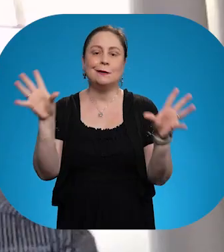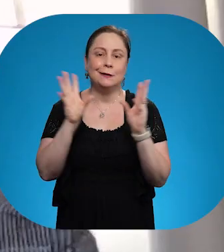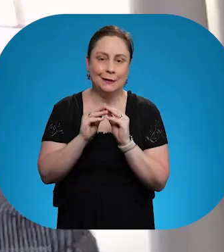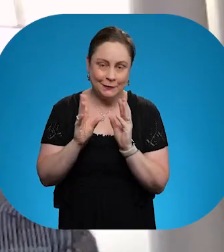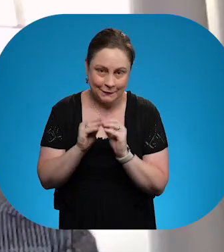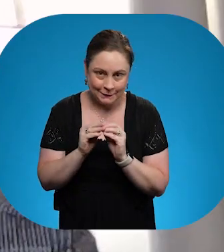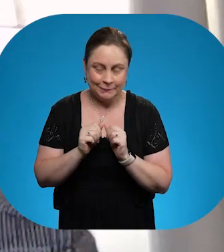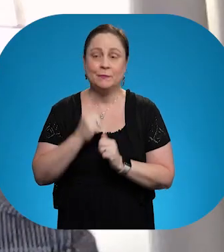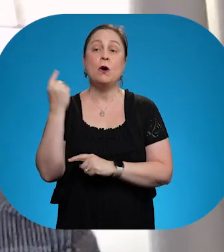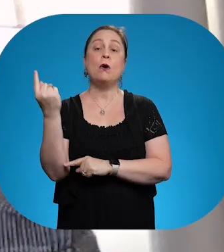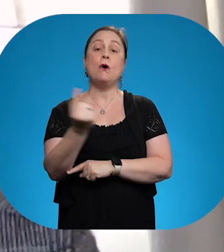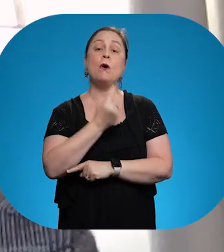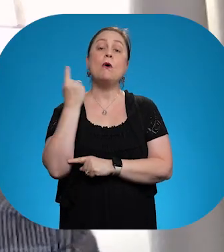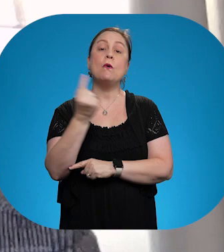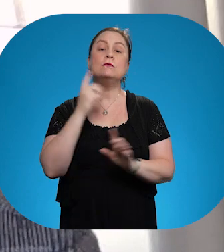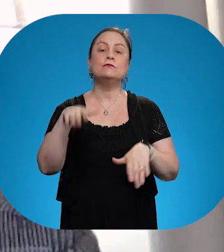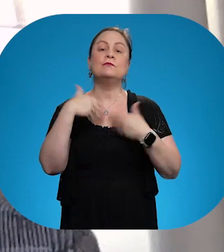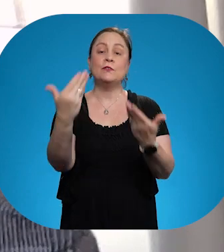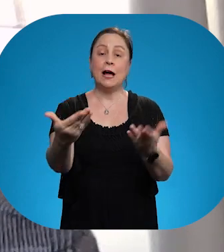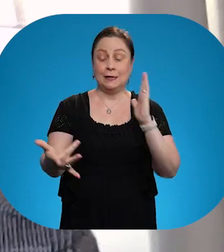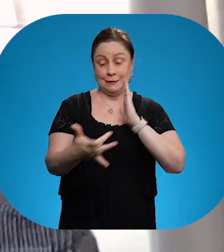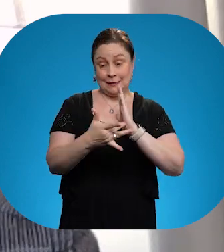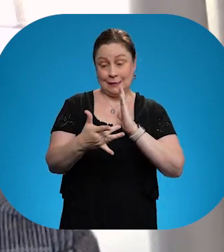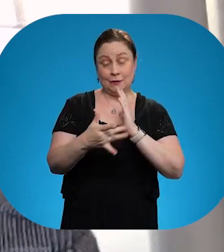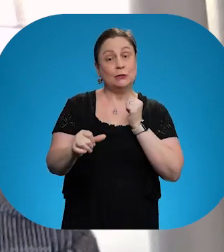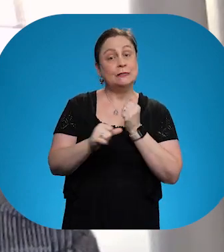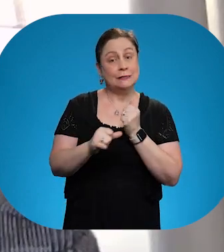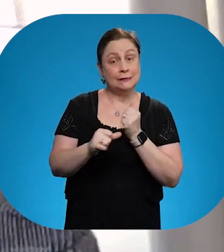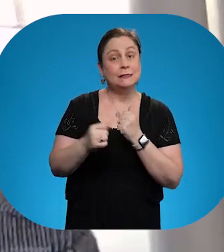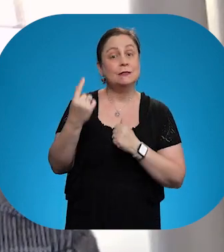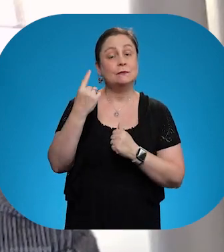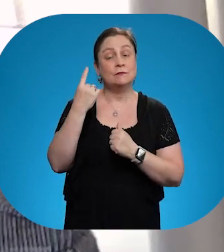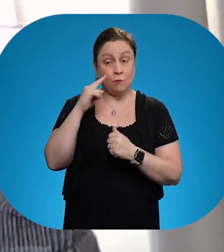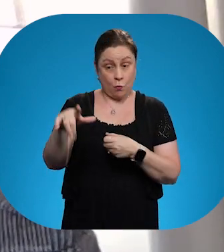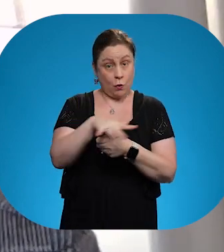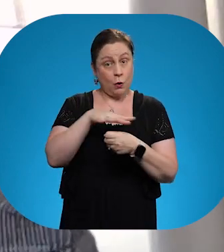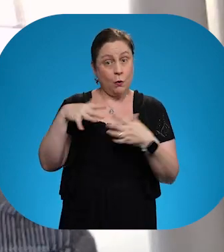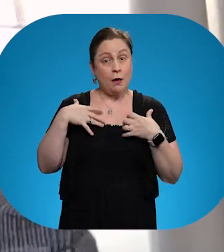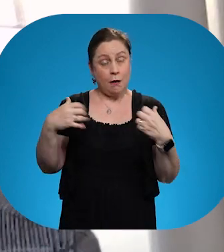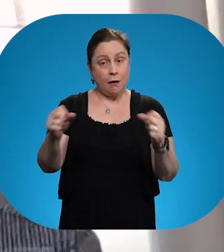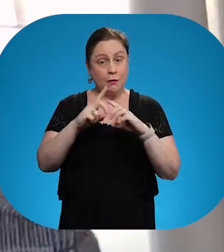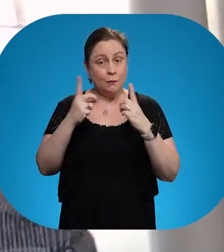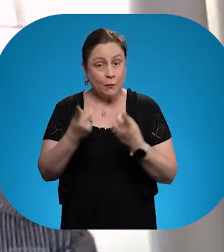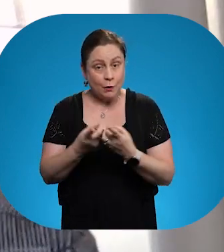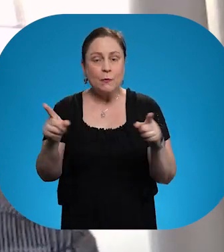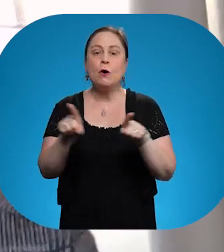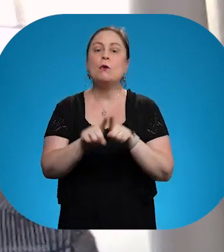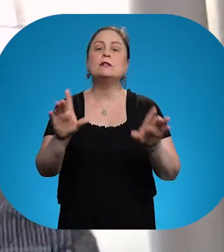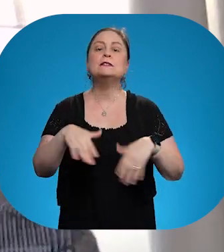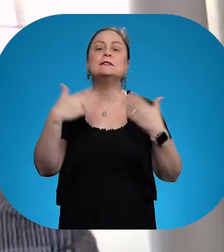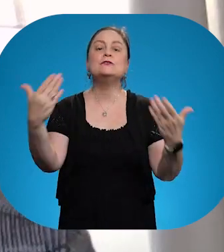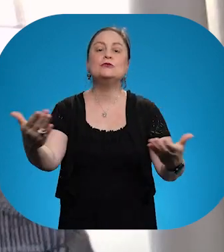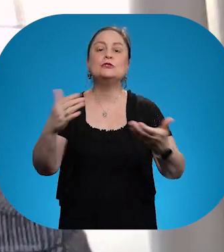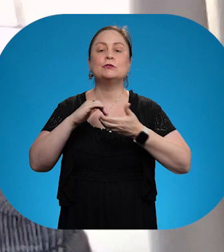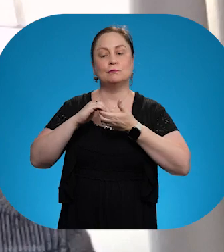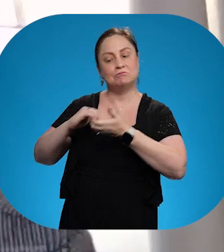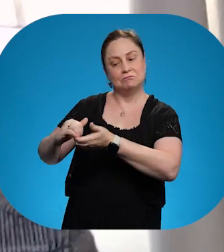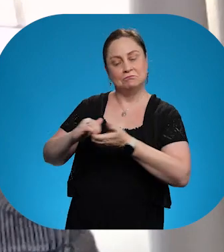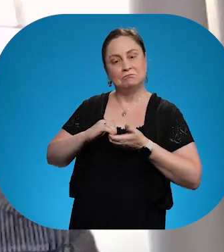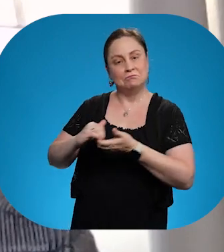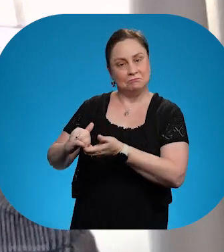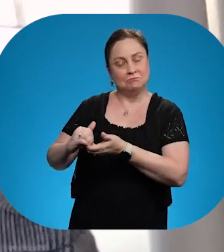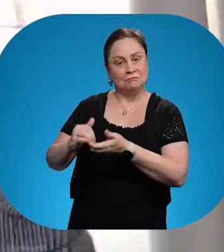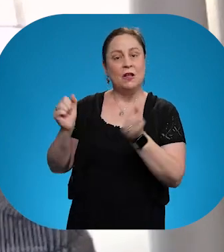are also always providing technical assistance to local health departments. We always suggest partnering with their